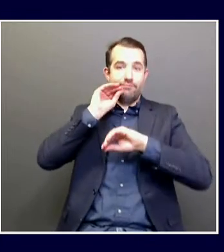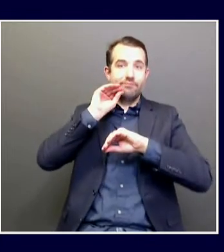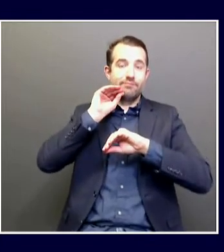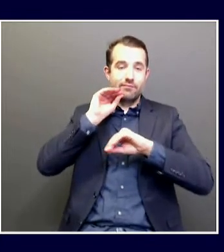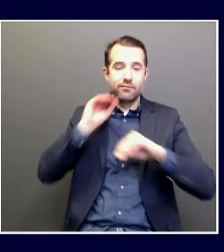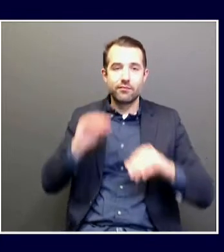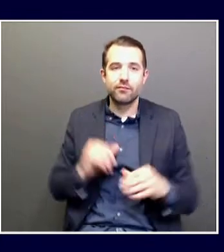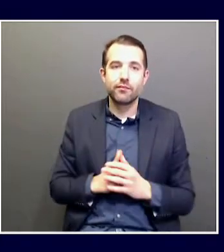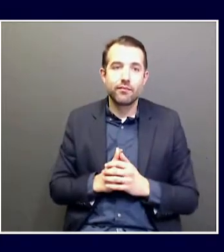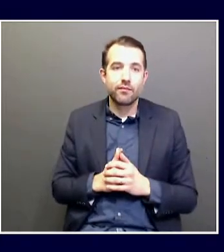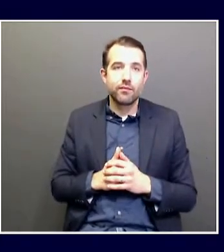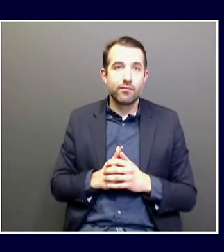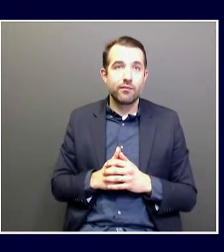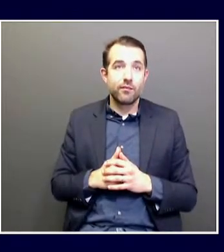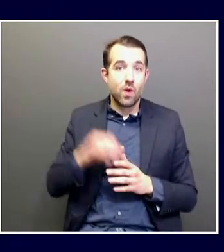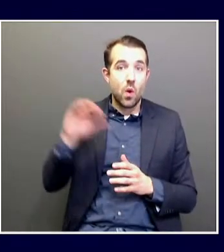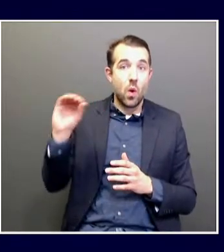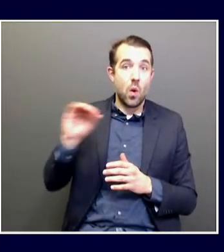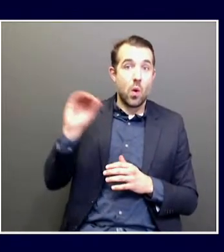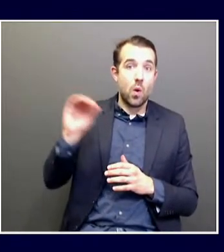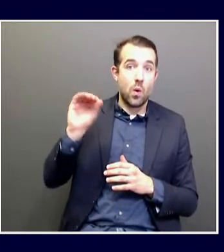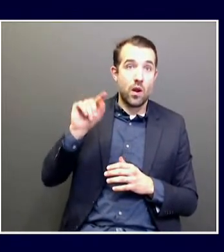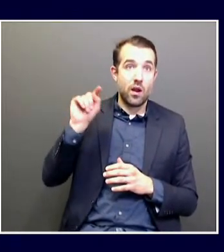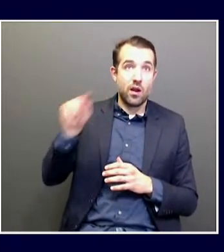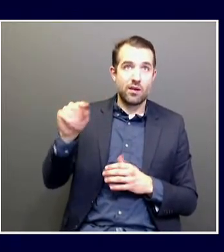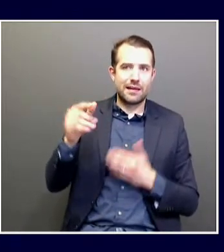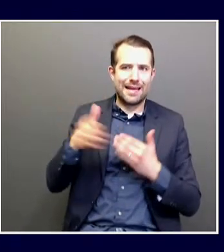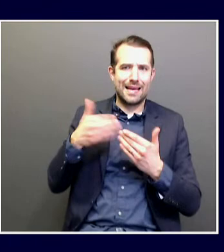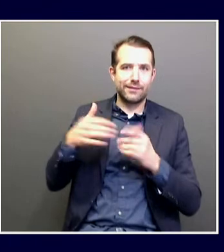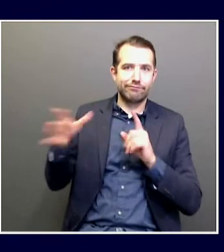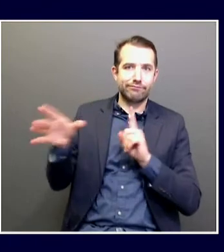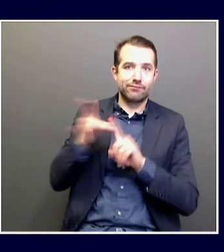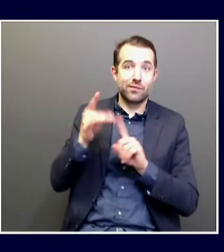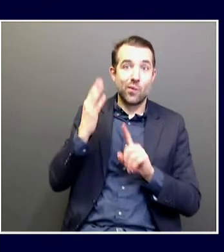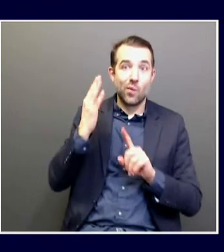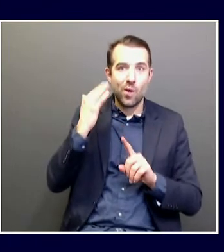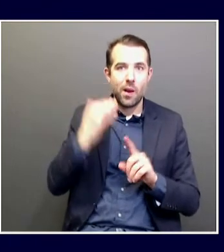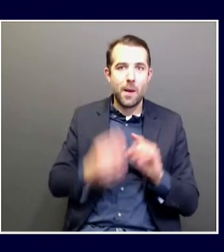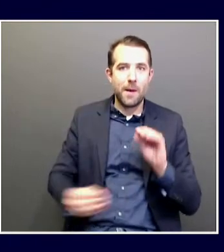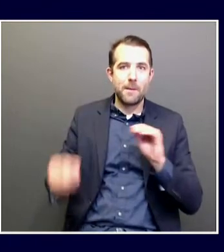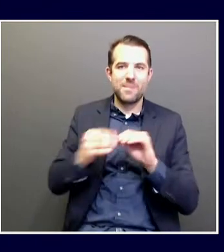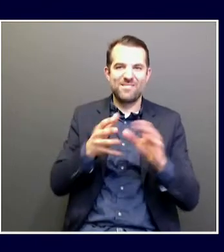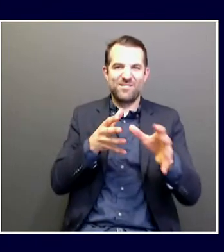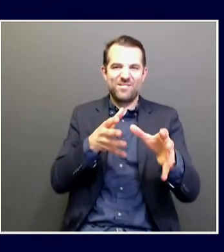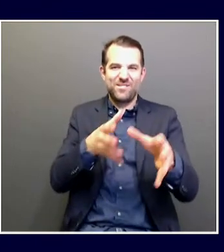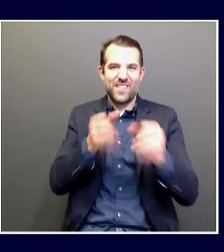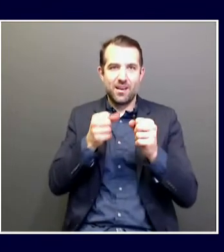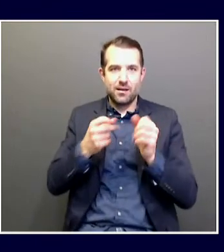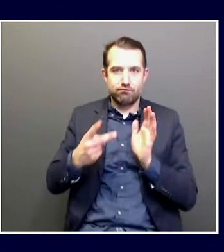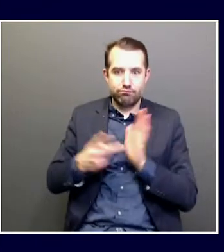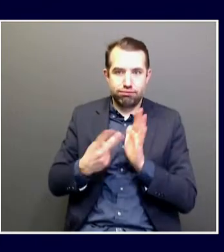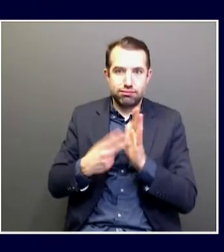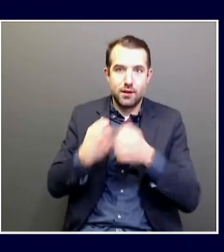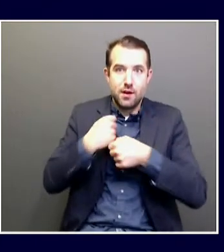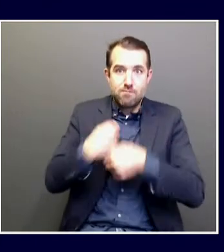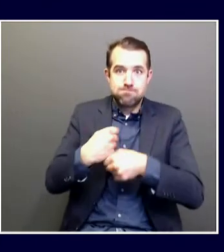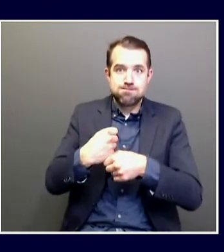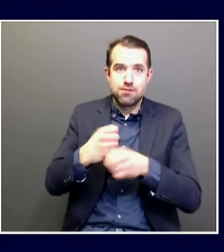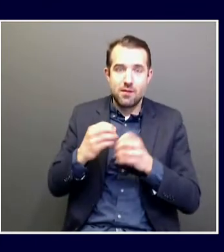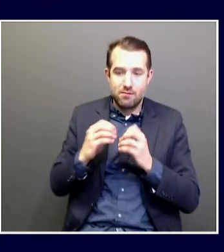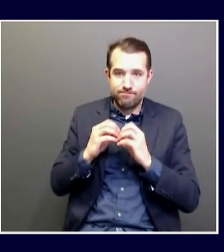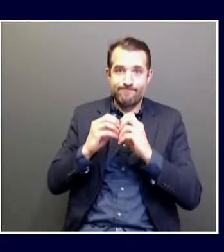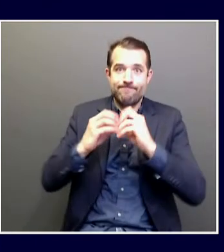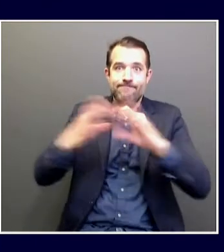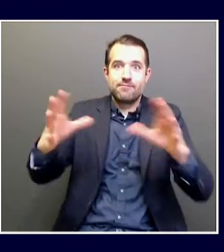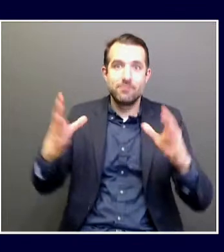factors based on how it reproduces in the body and how, as a result of that faster reproduction, it can work its way into